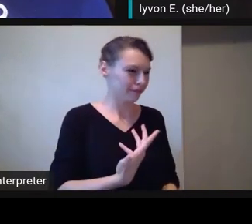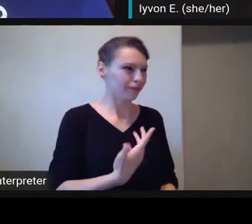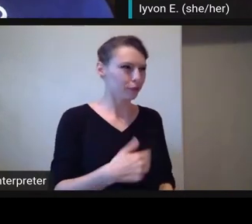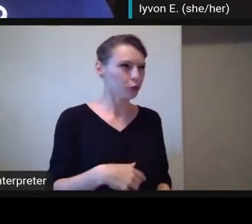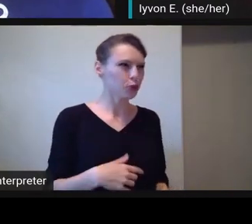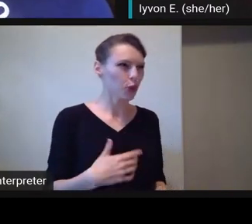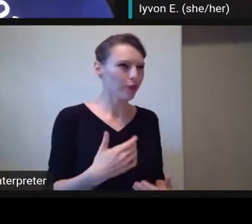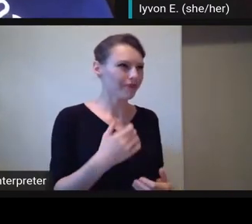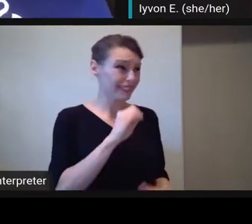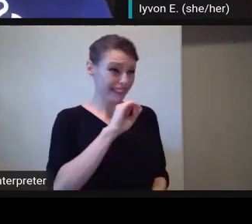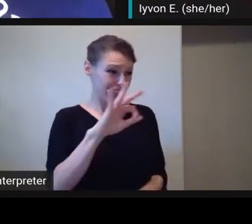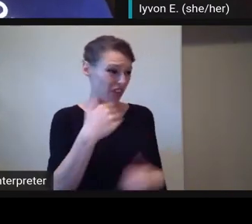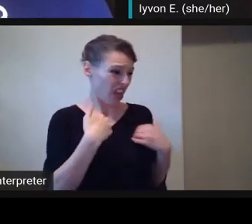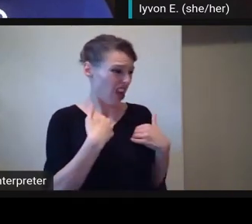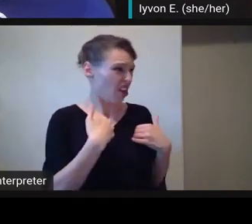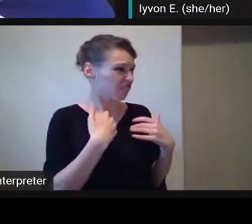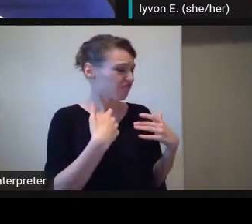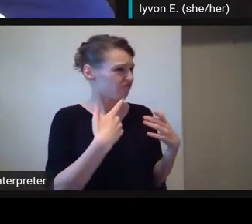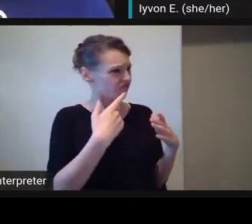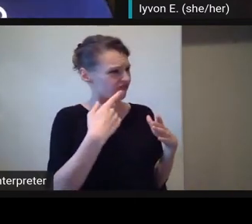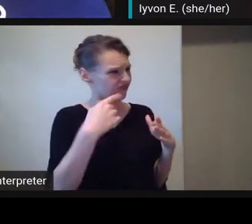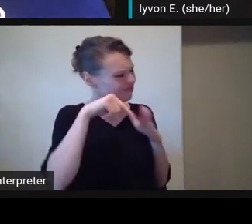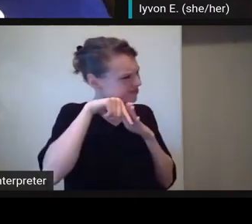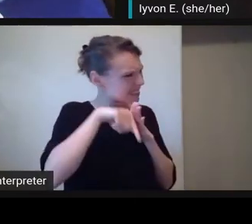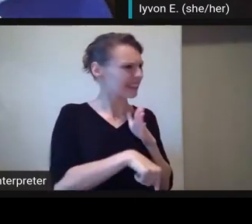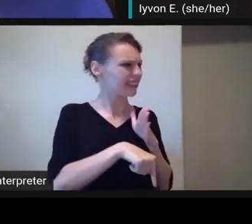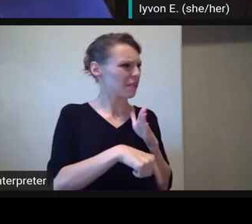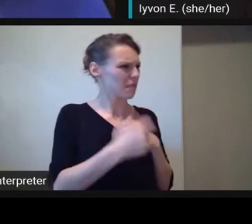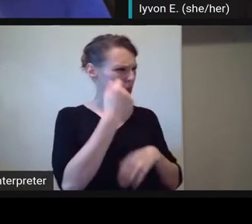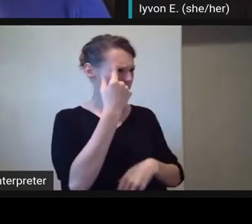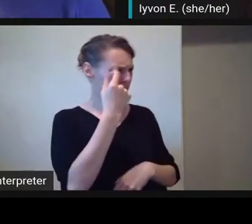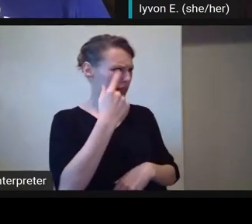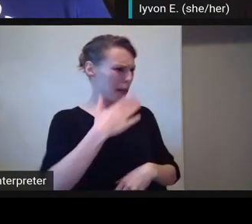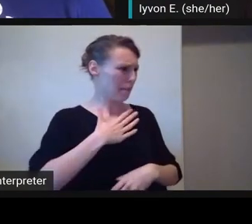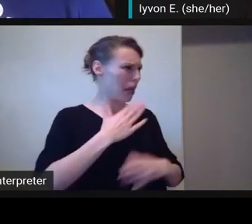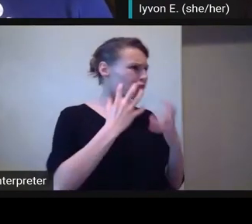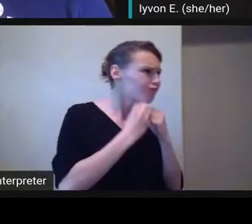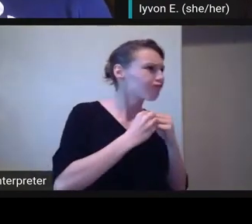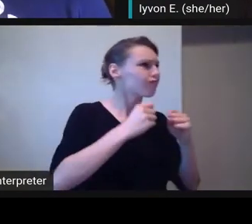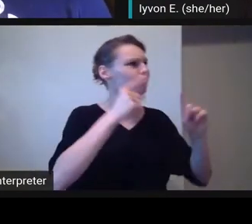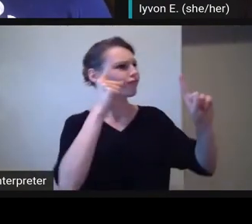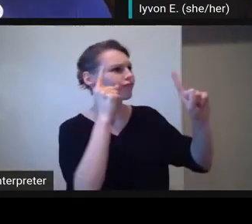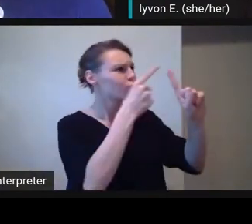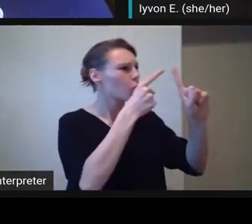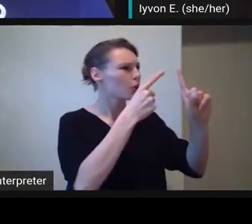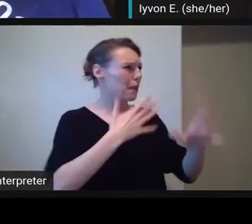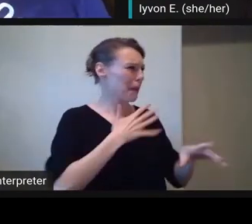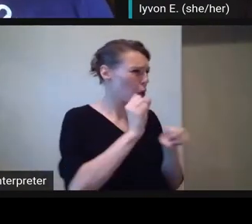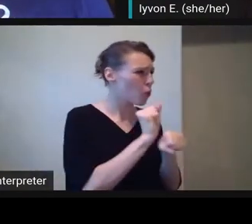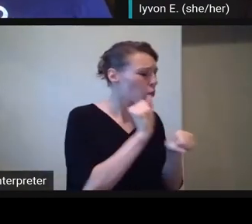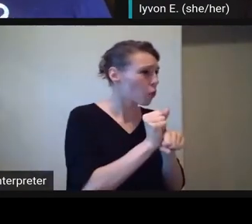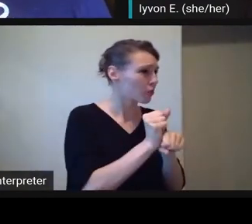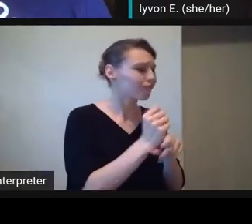deeper understanding of what my goals are, what my work is, then I'm like, all